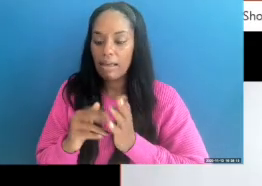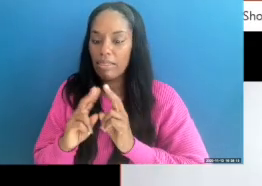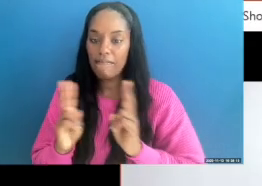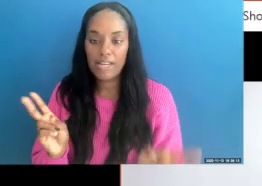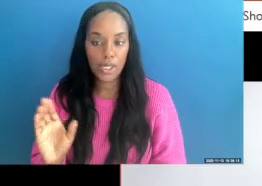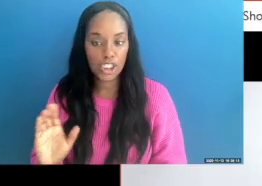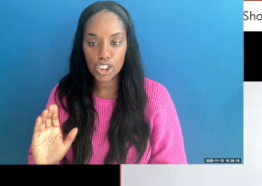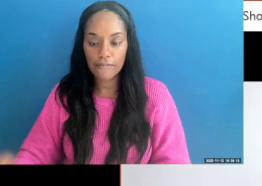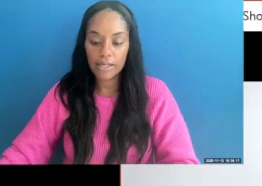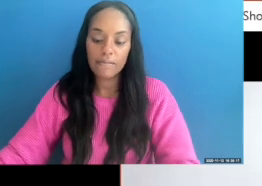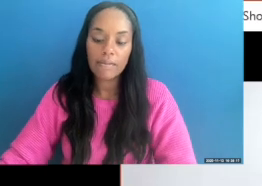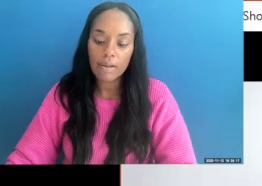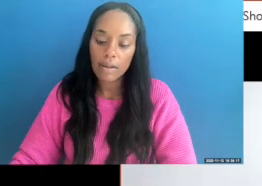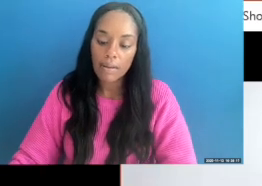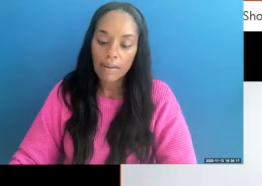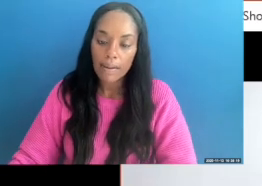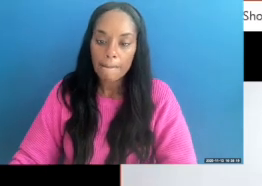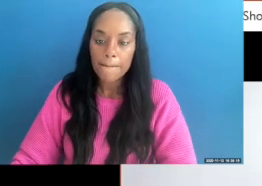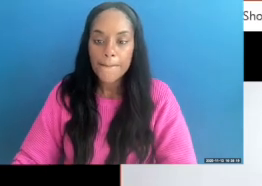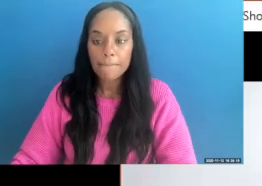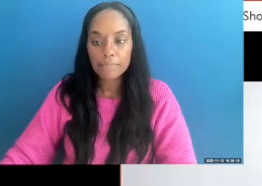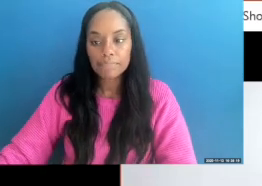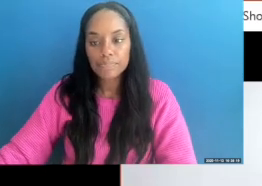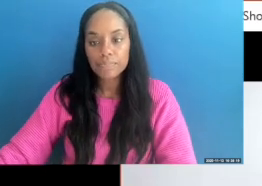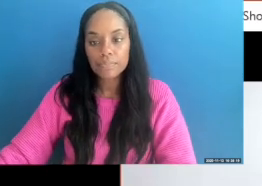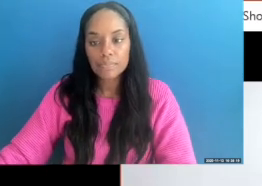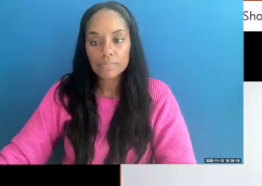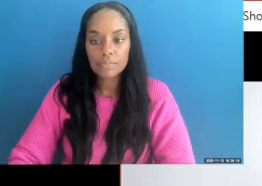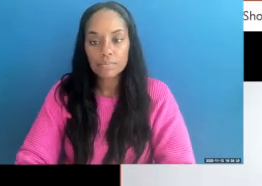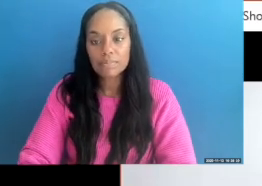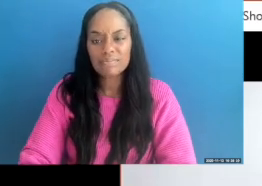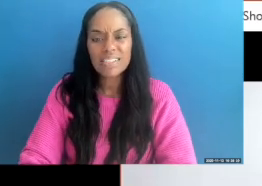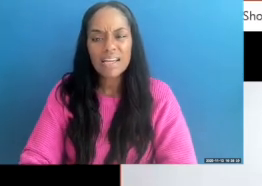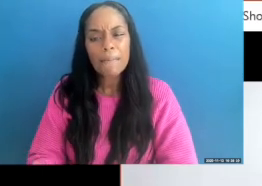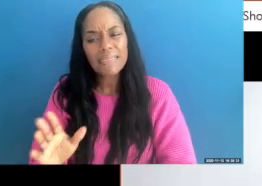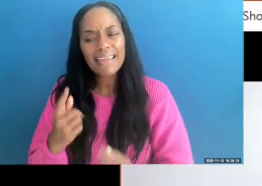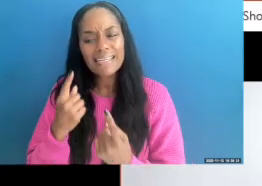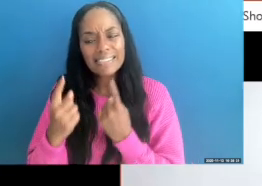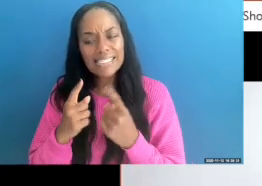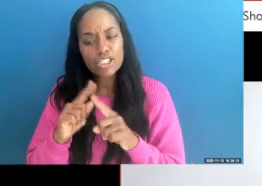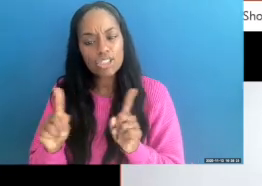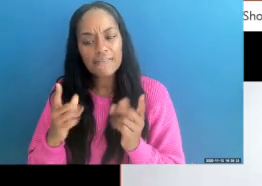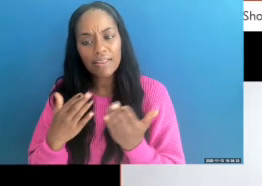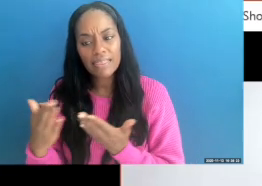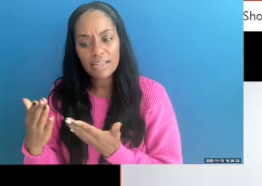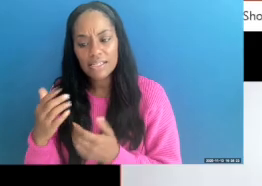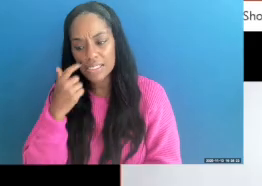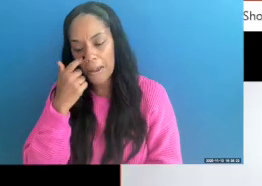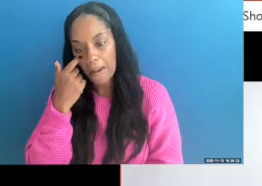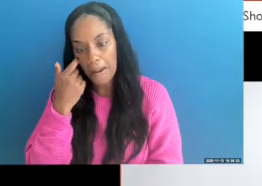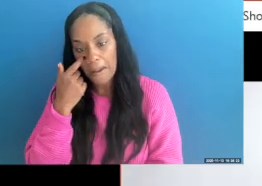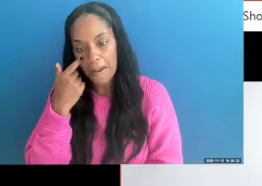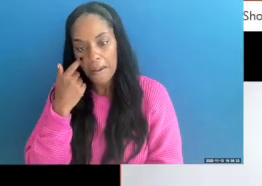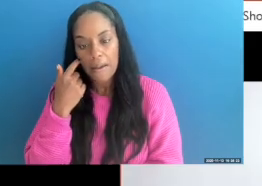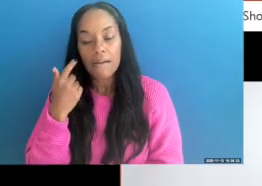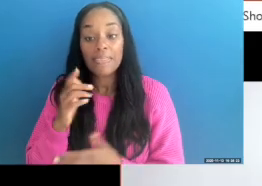vehicle amounts, again, they're very conservative, but they considered very different things. And I